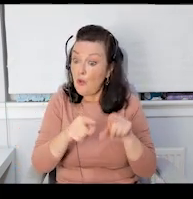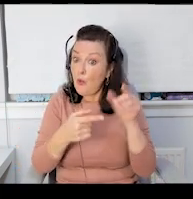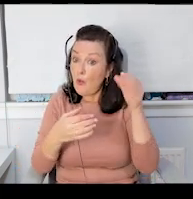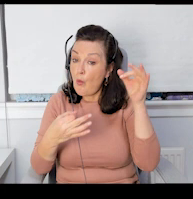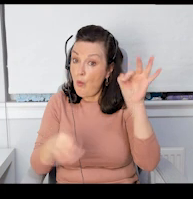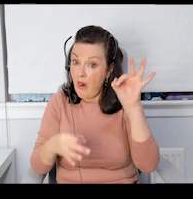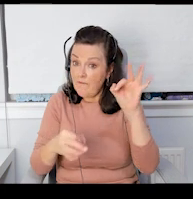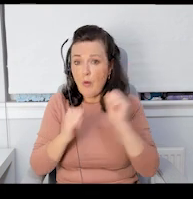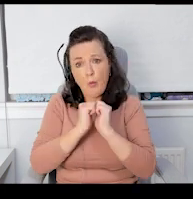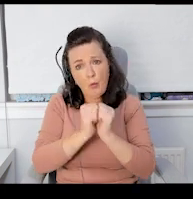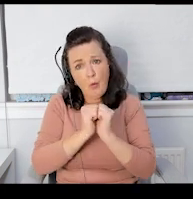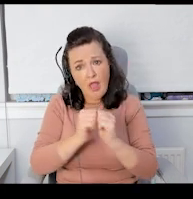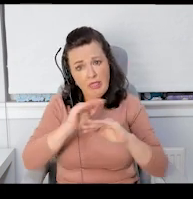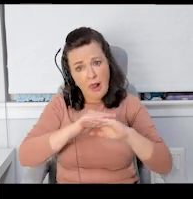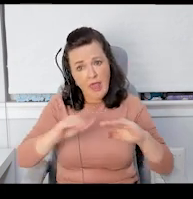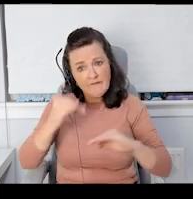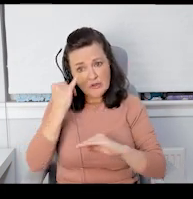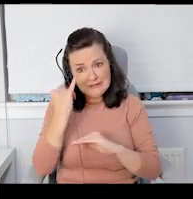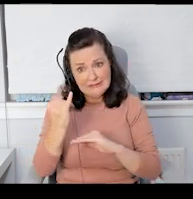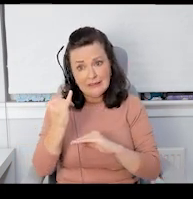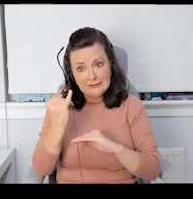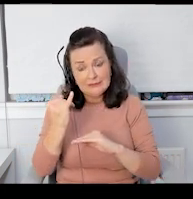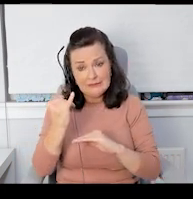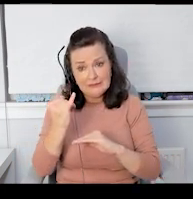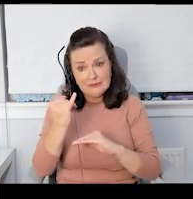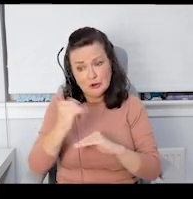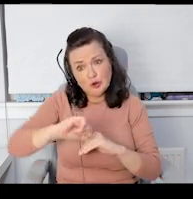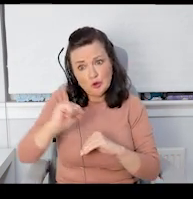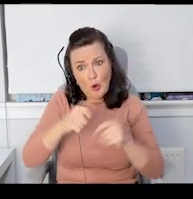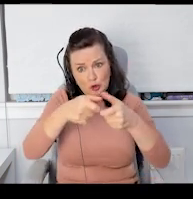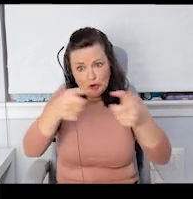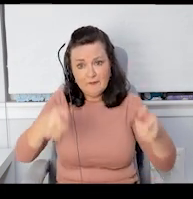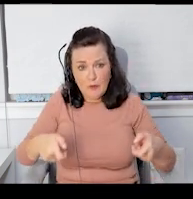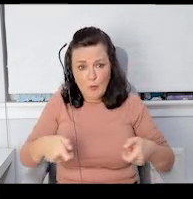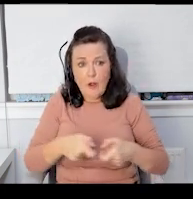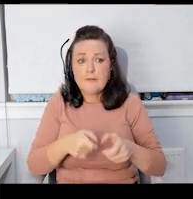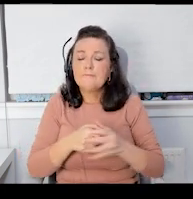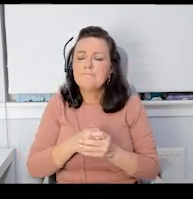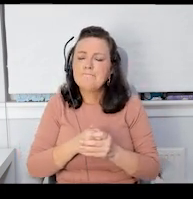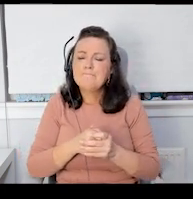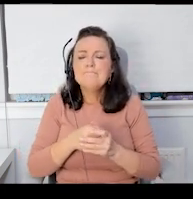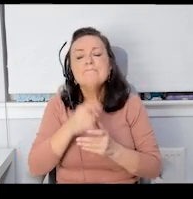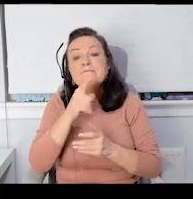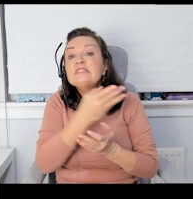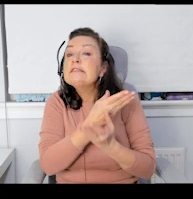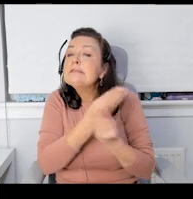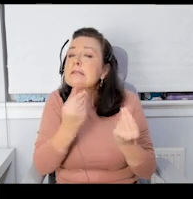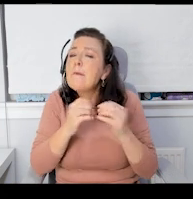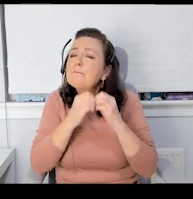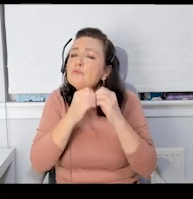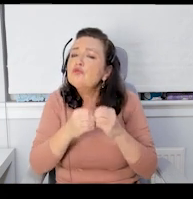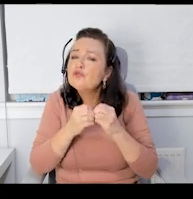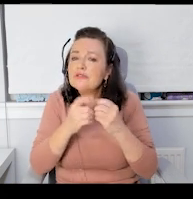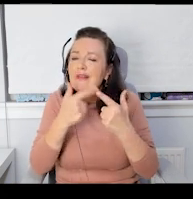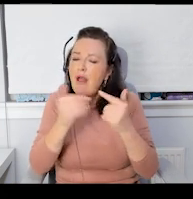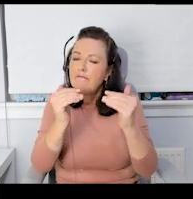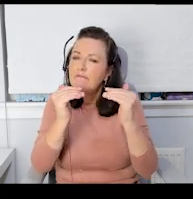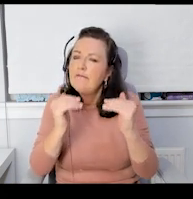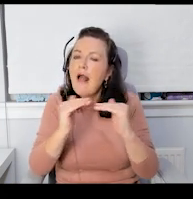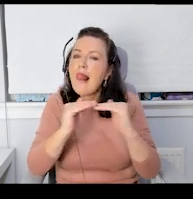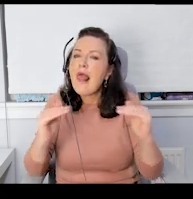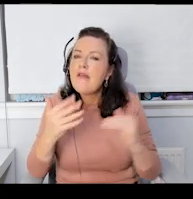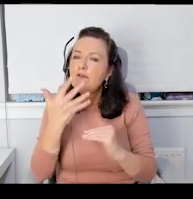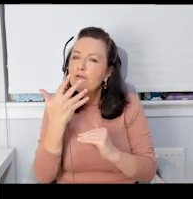6. SES are also piloting some SCQF Level 4 and Level 5 foundation apprenticeships in automotive, construction